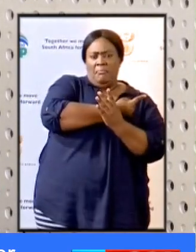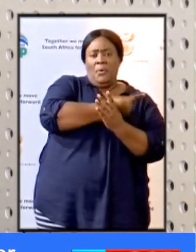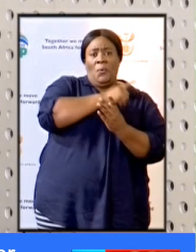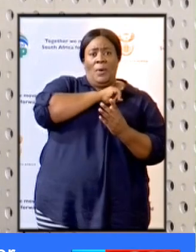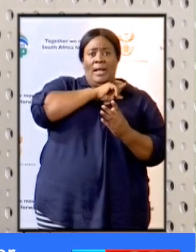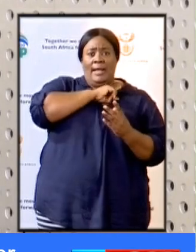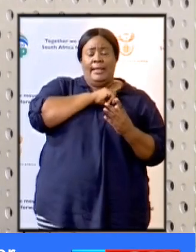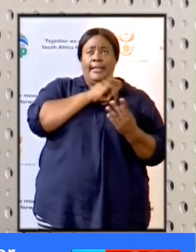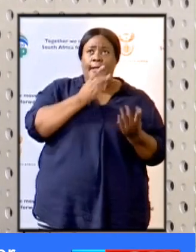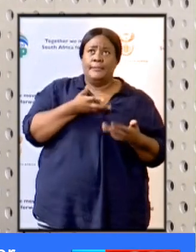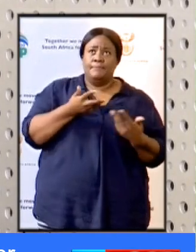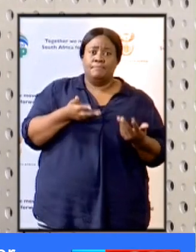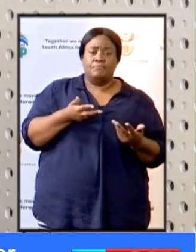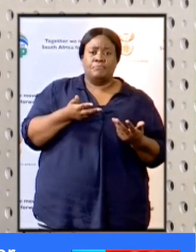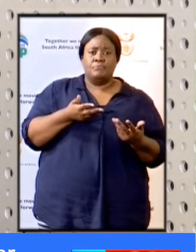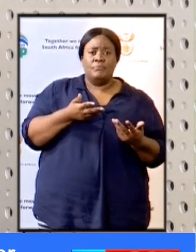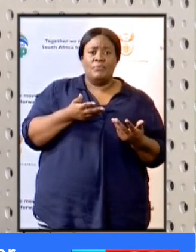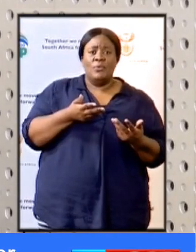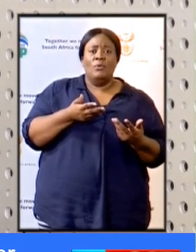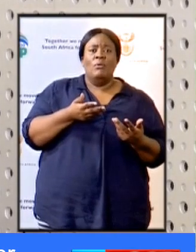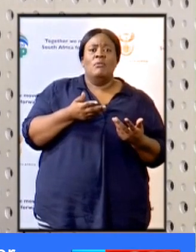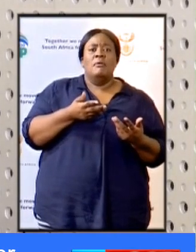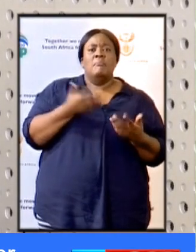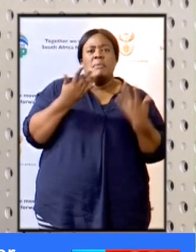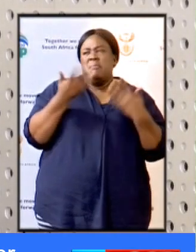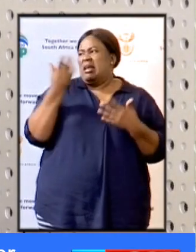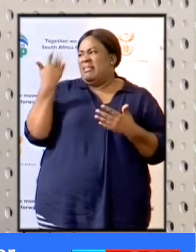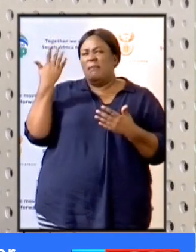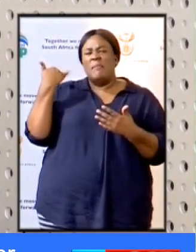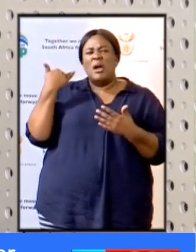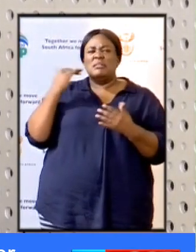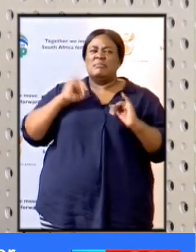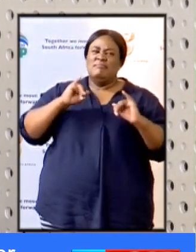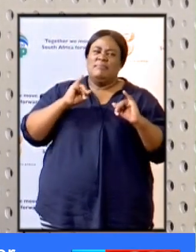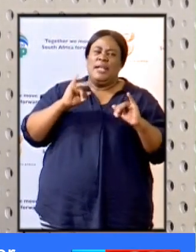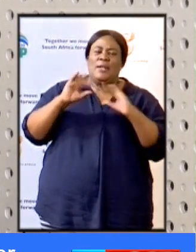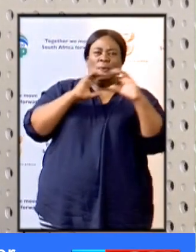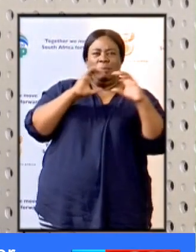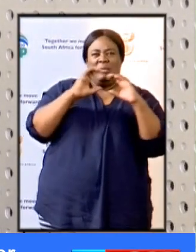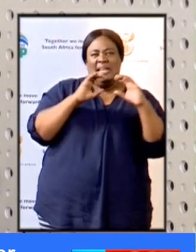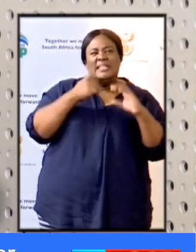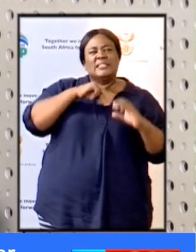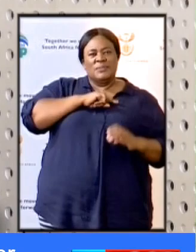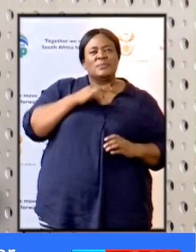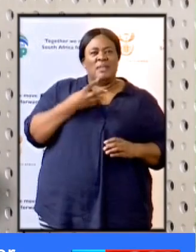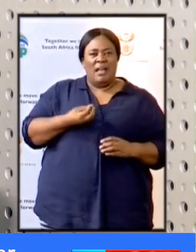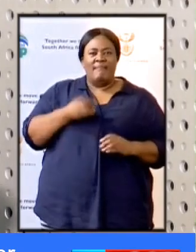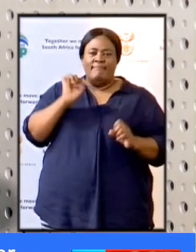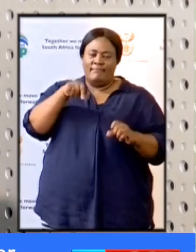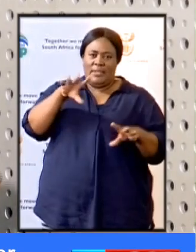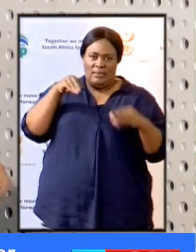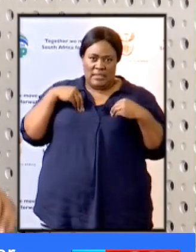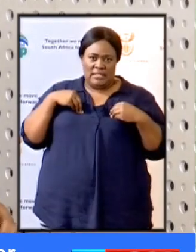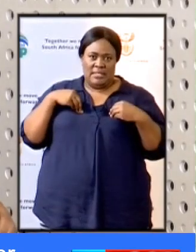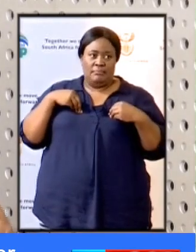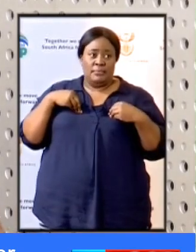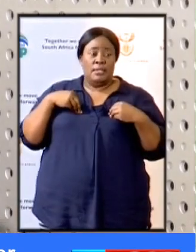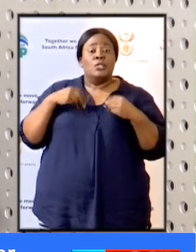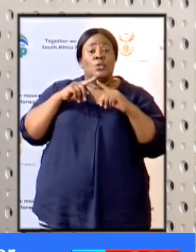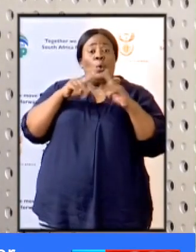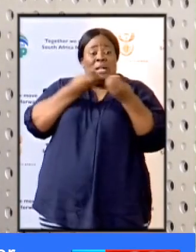we really had poorly communicated in the past few days, that what we presented at the portfolio